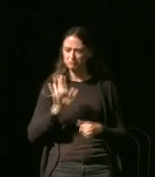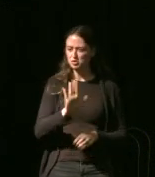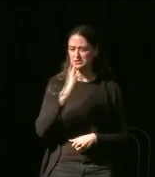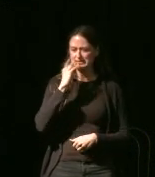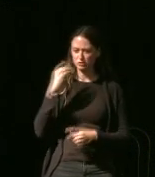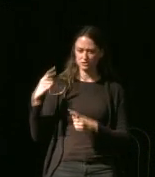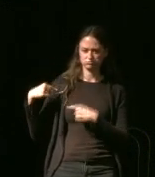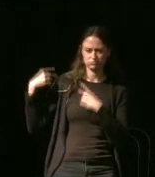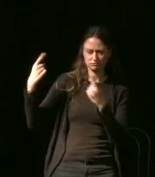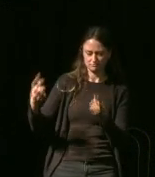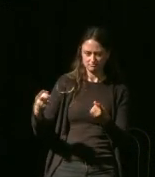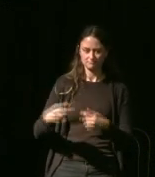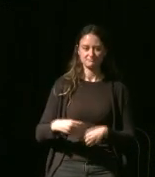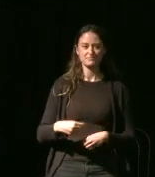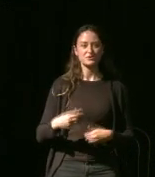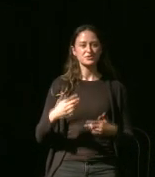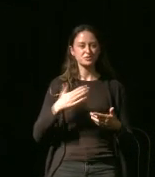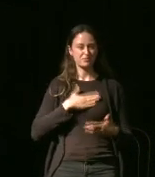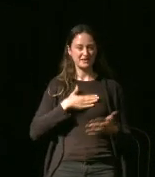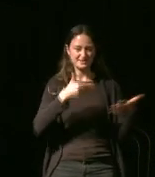Celeste Wyman.